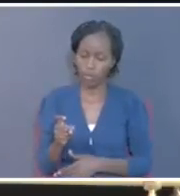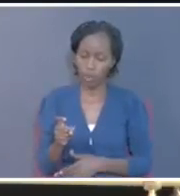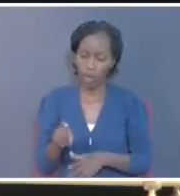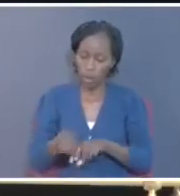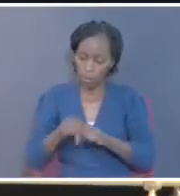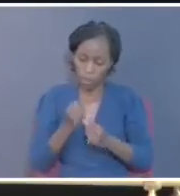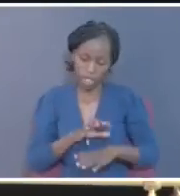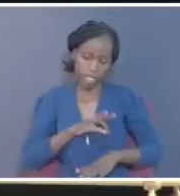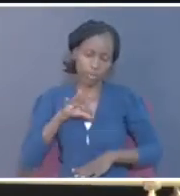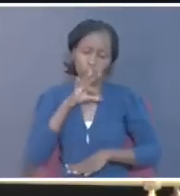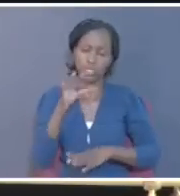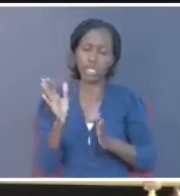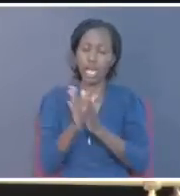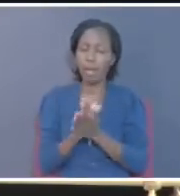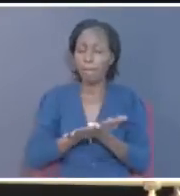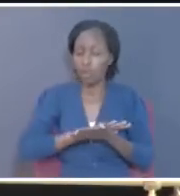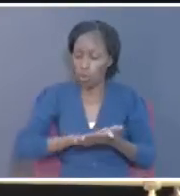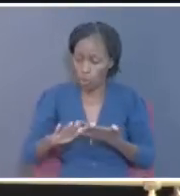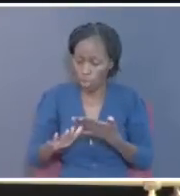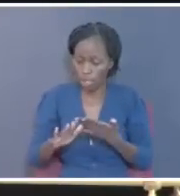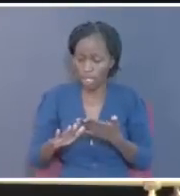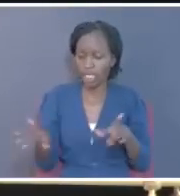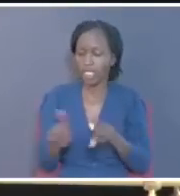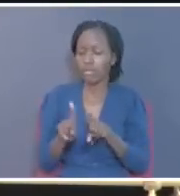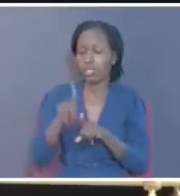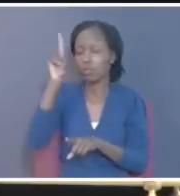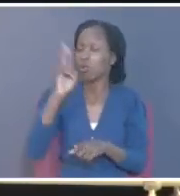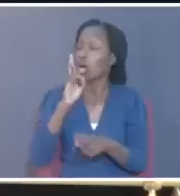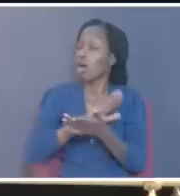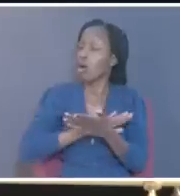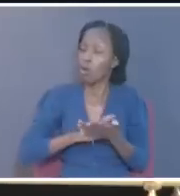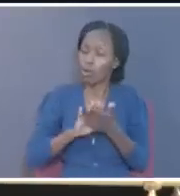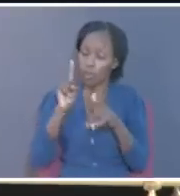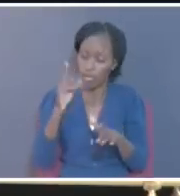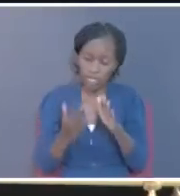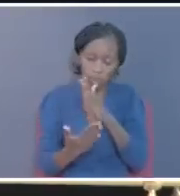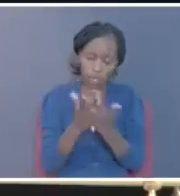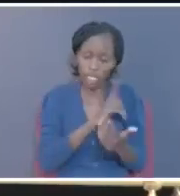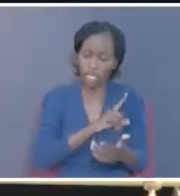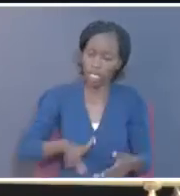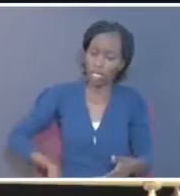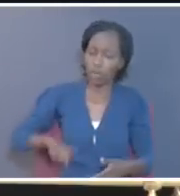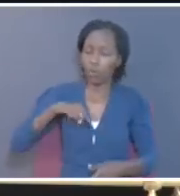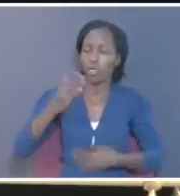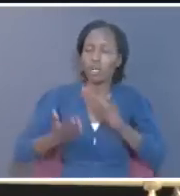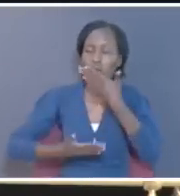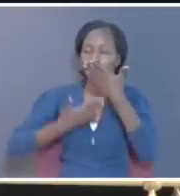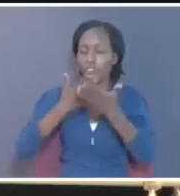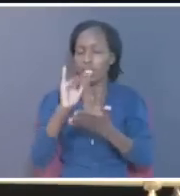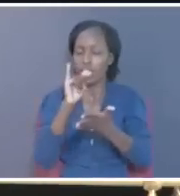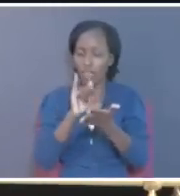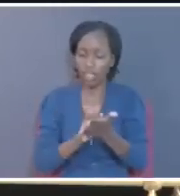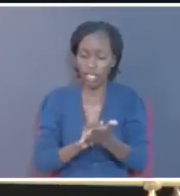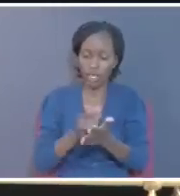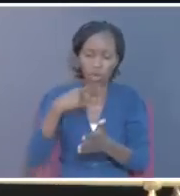broken spirit and be holy even as you're holy. This morning, Father, that we confess that we